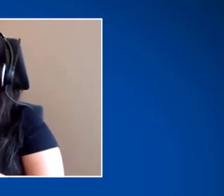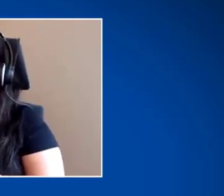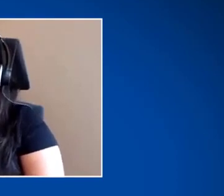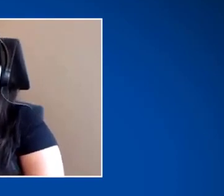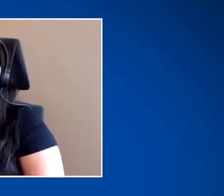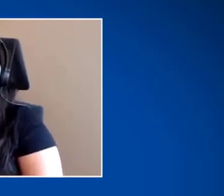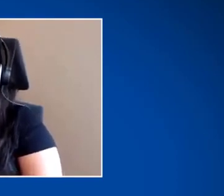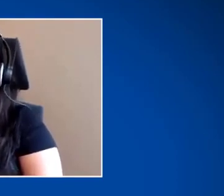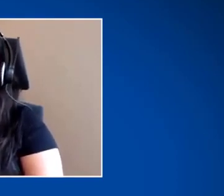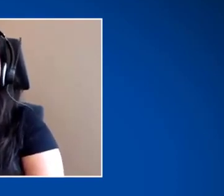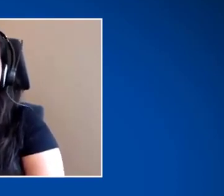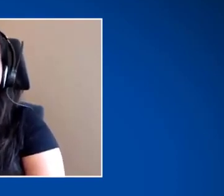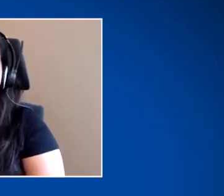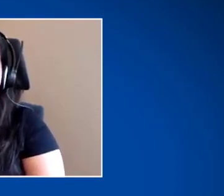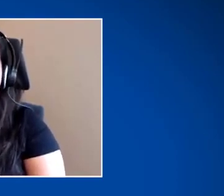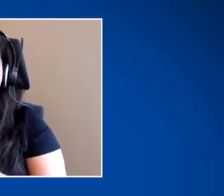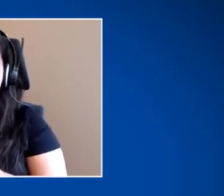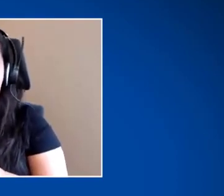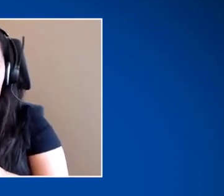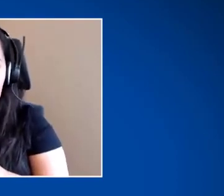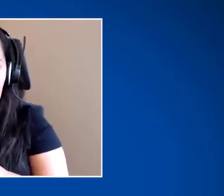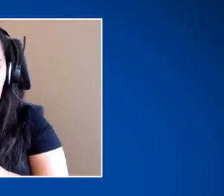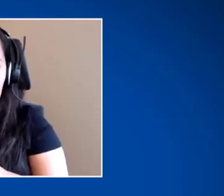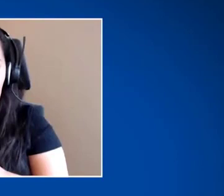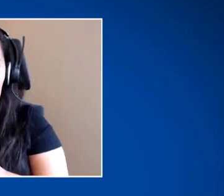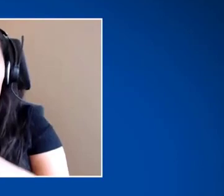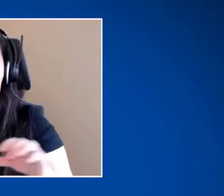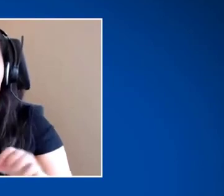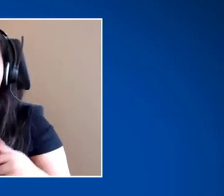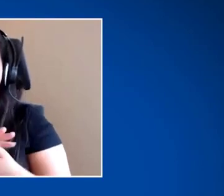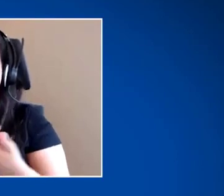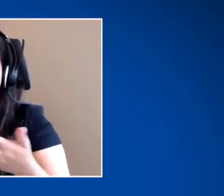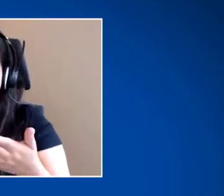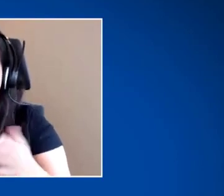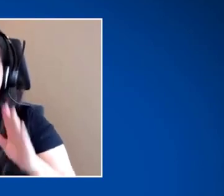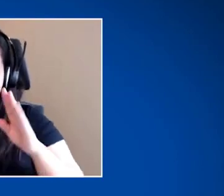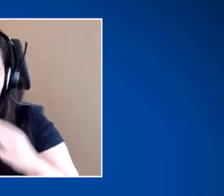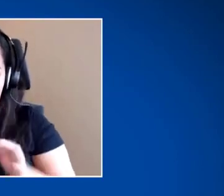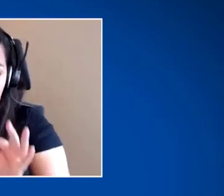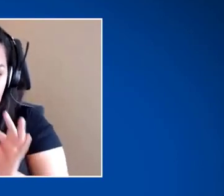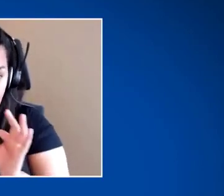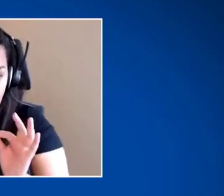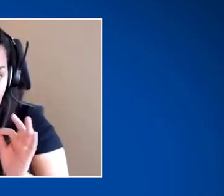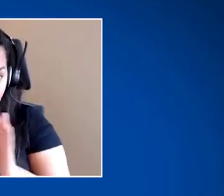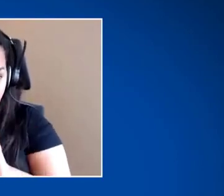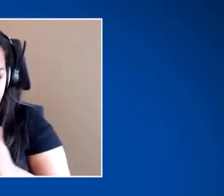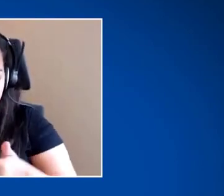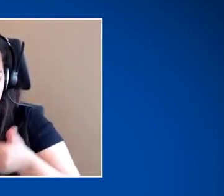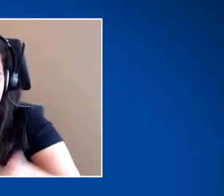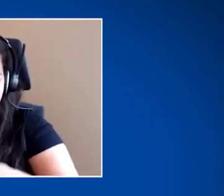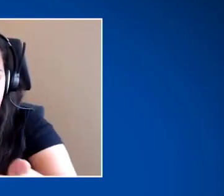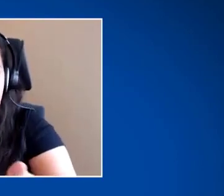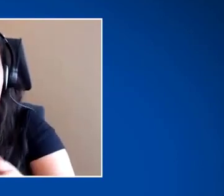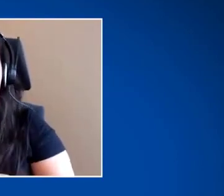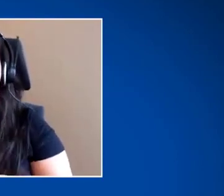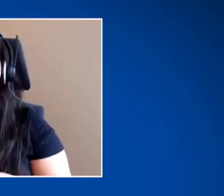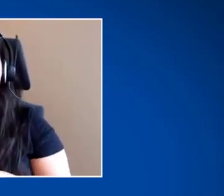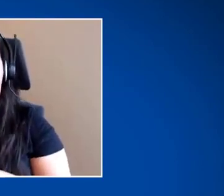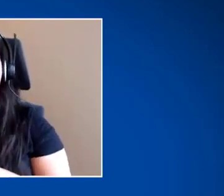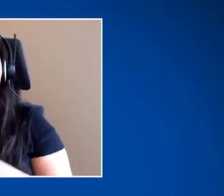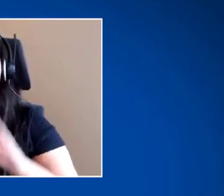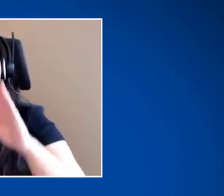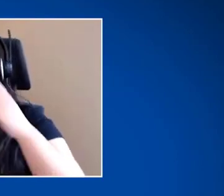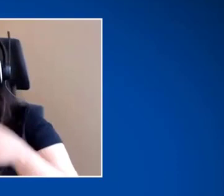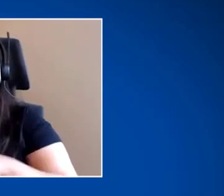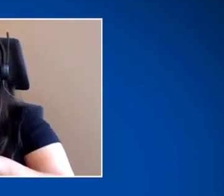things, by focusing and simplifying review so that the focus is on